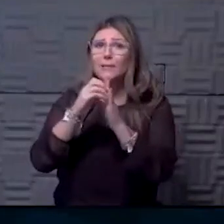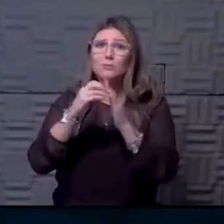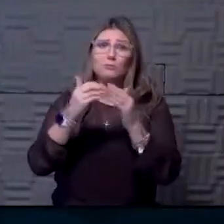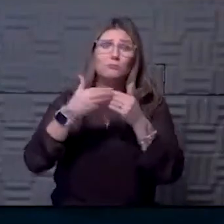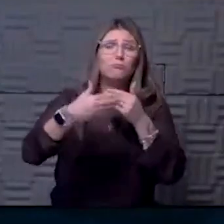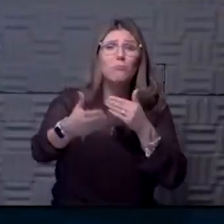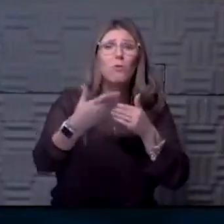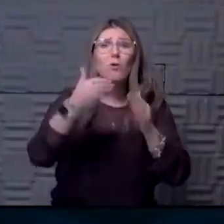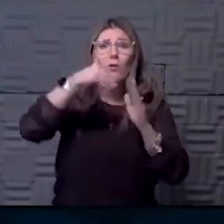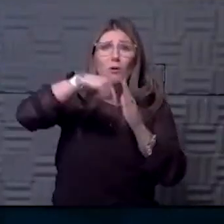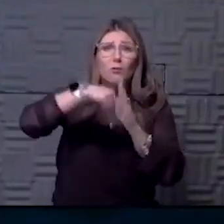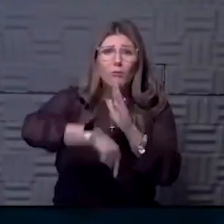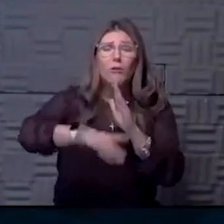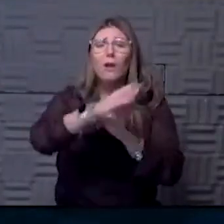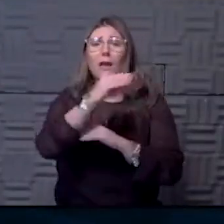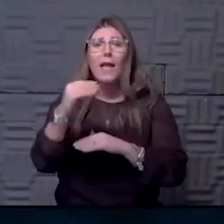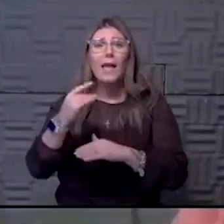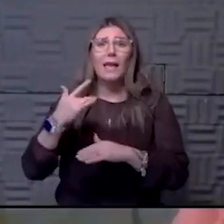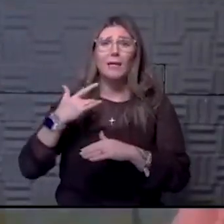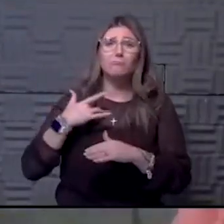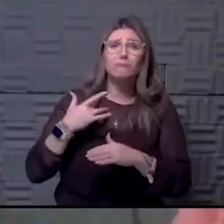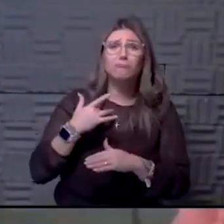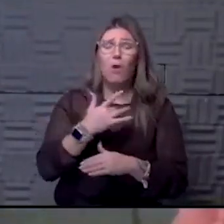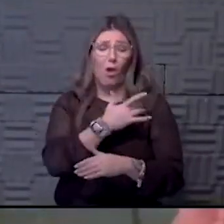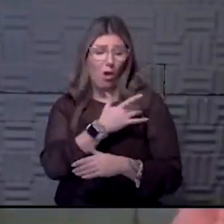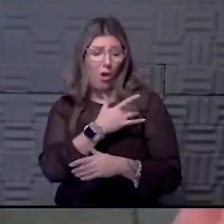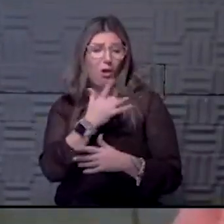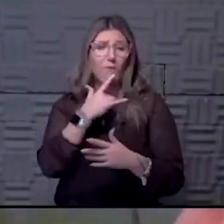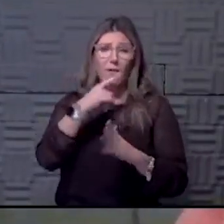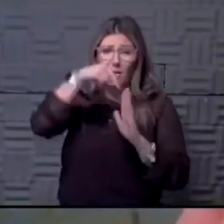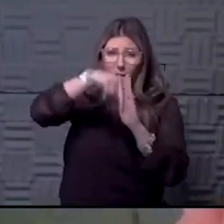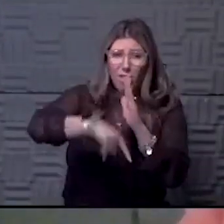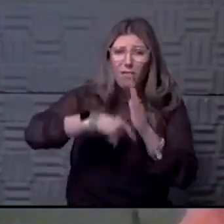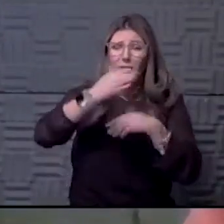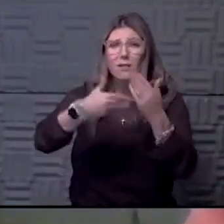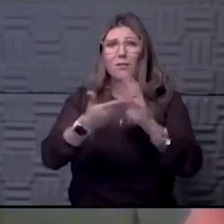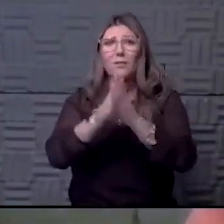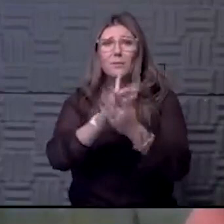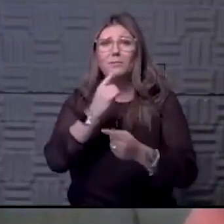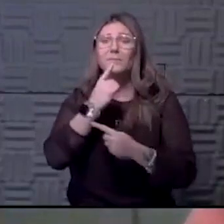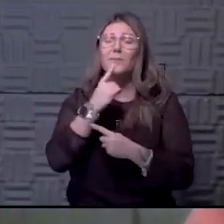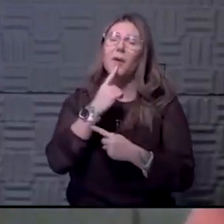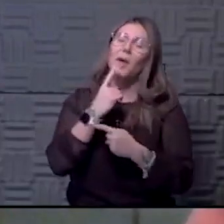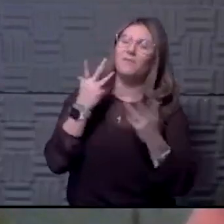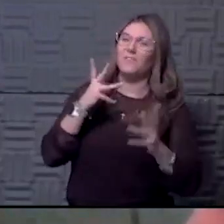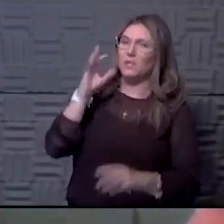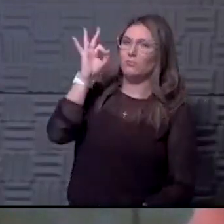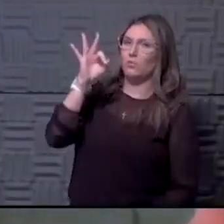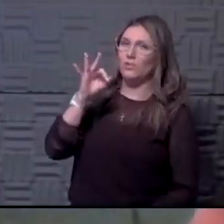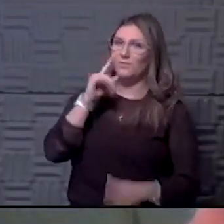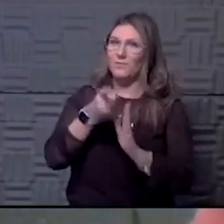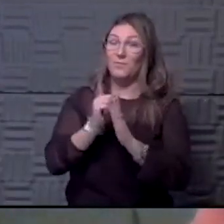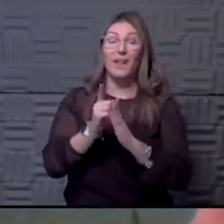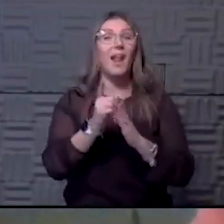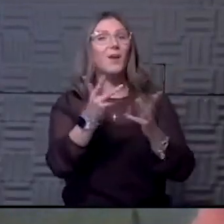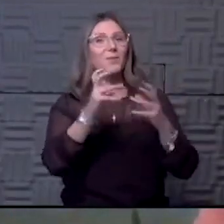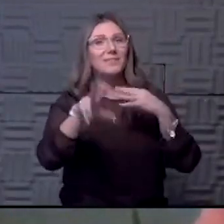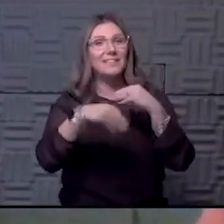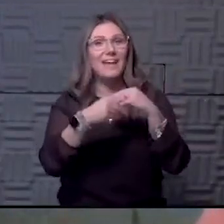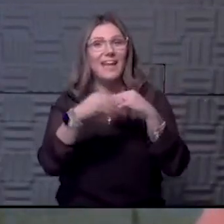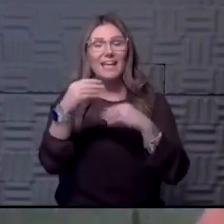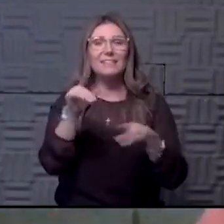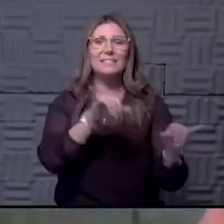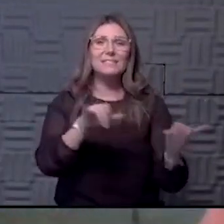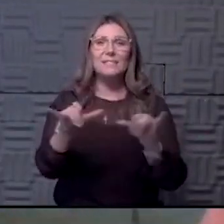safer tomorrow. So, okay. I'm done preaching for a minute. Well, can I just add to that? I think the same is true